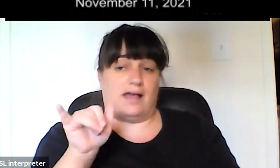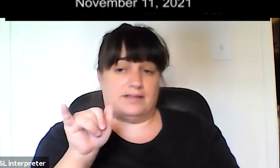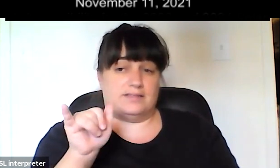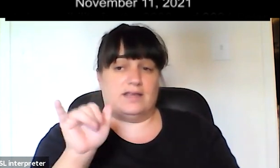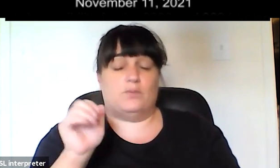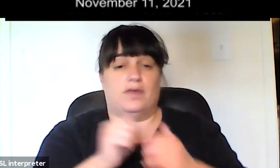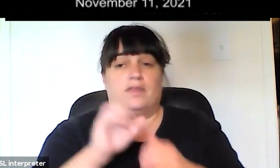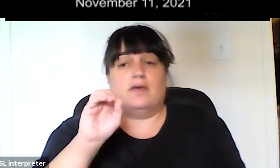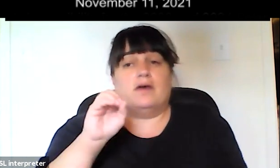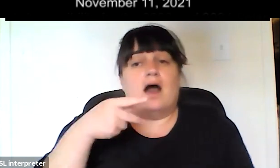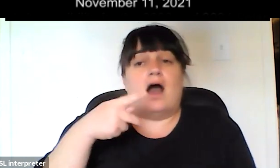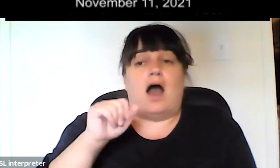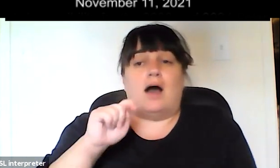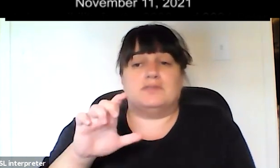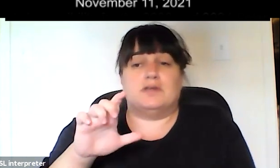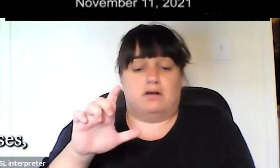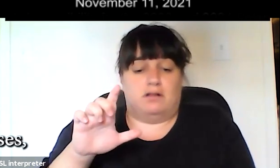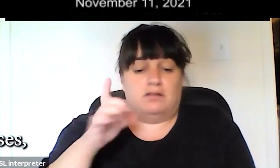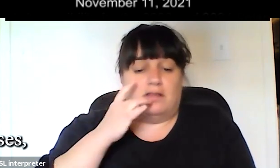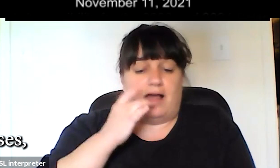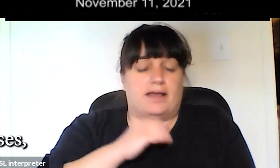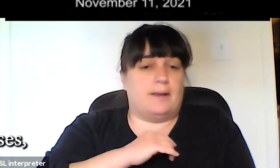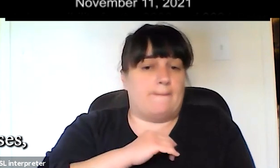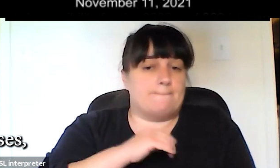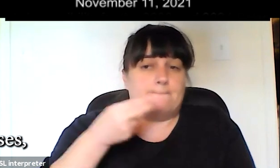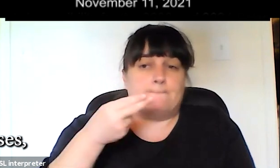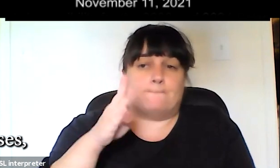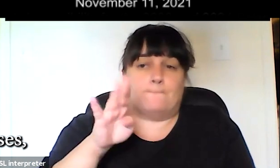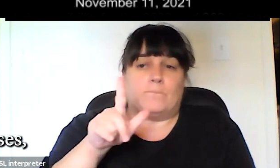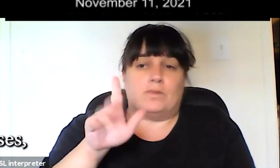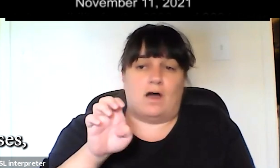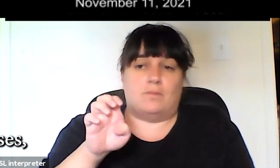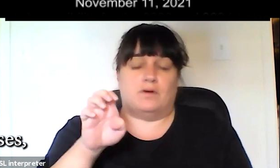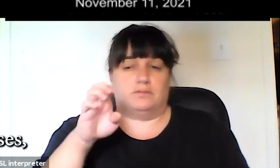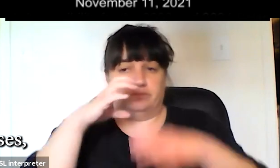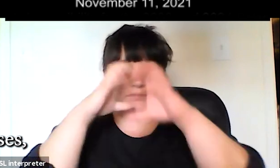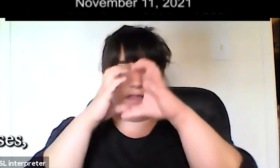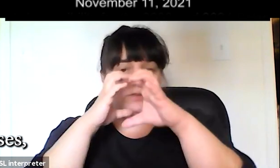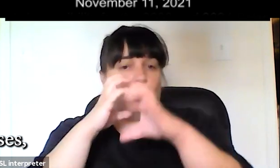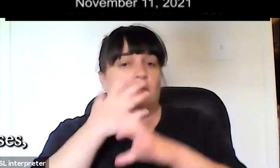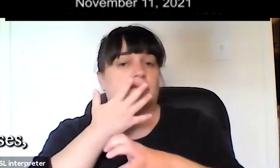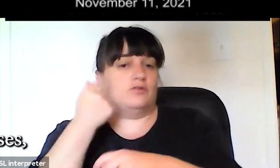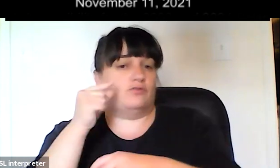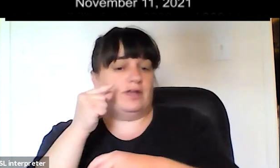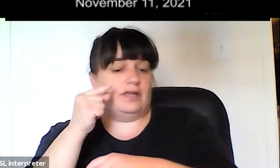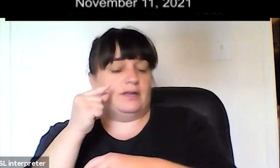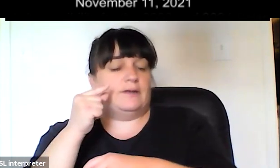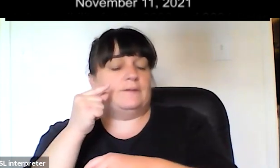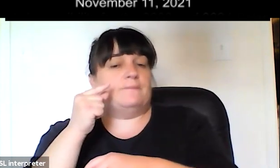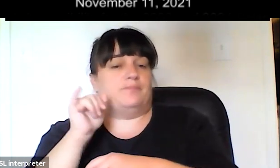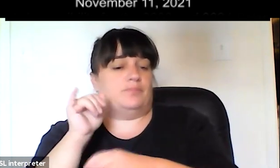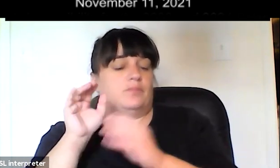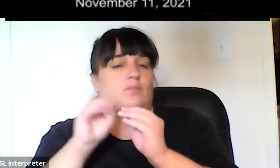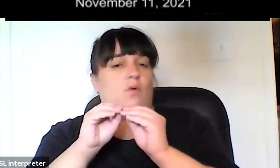optical light from NASA's Hubble Space Telescope. In the image, the optical image, which is colored green for our purposes, it's a